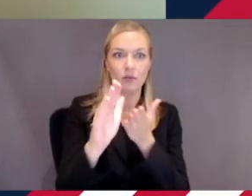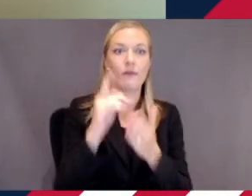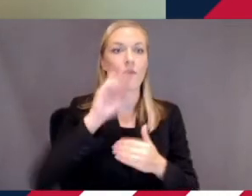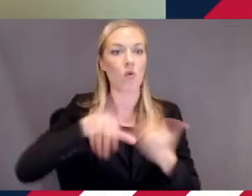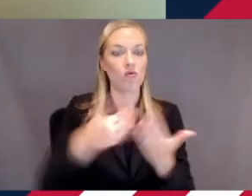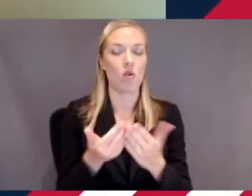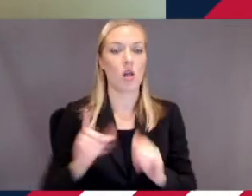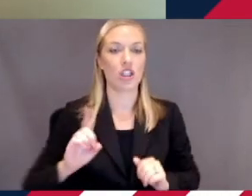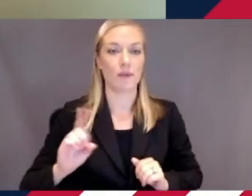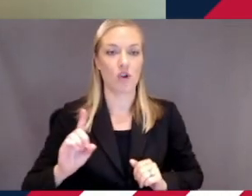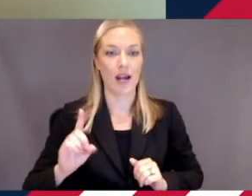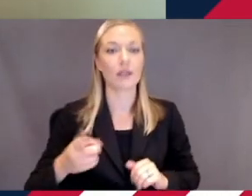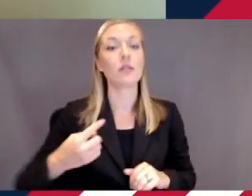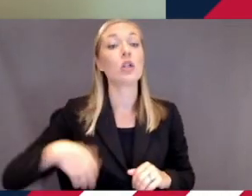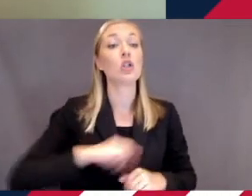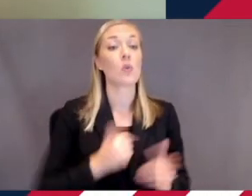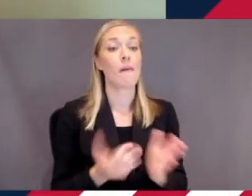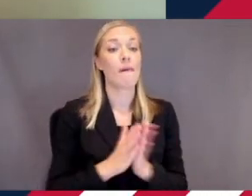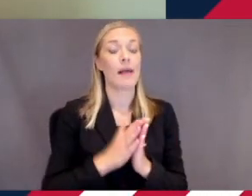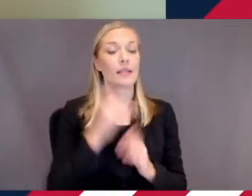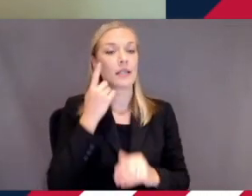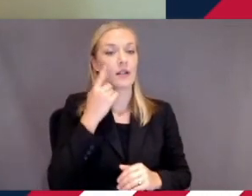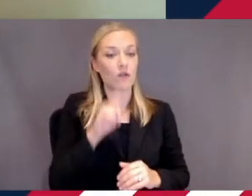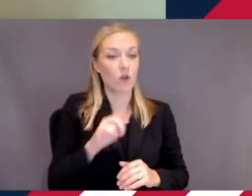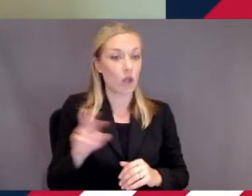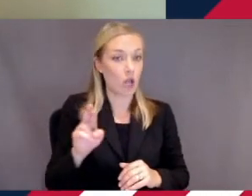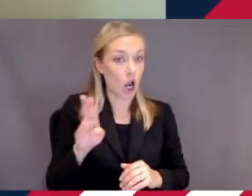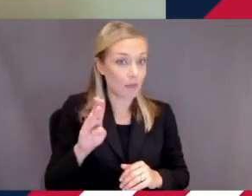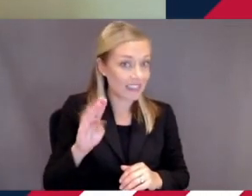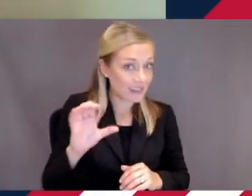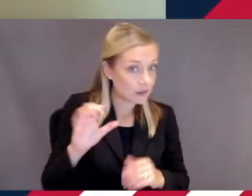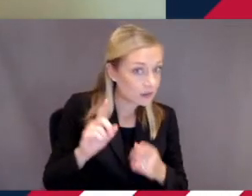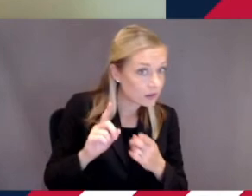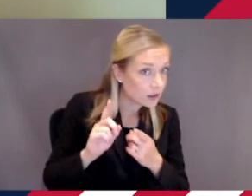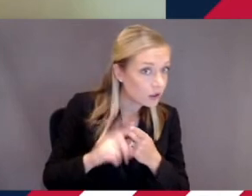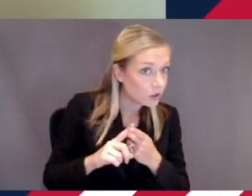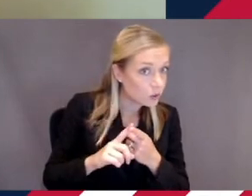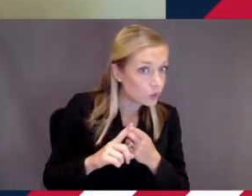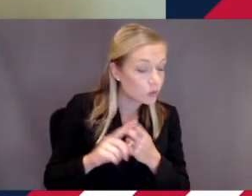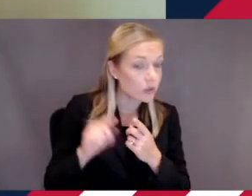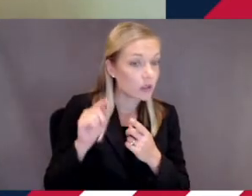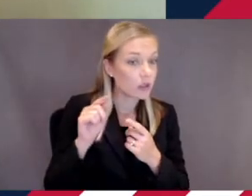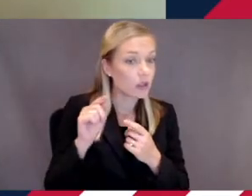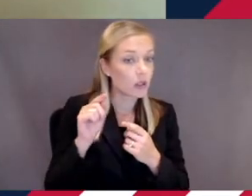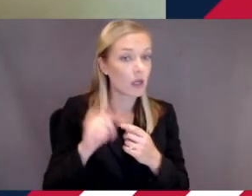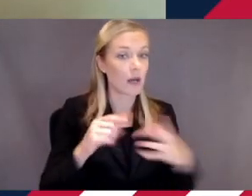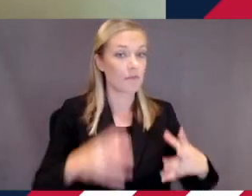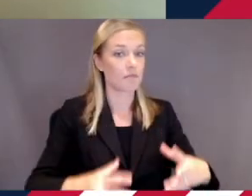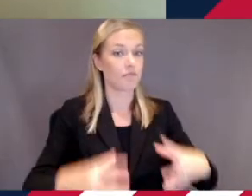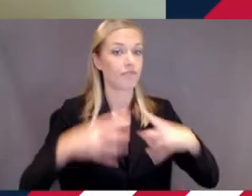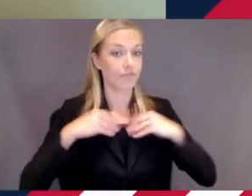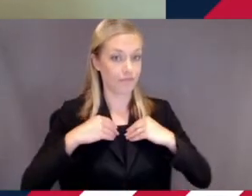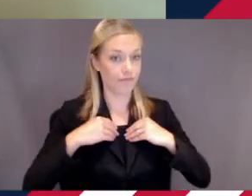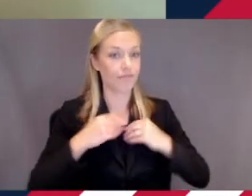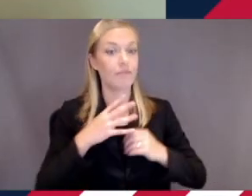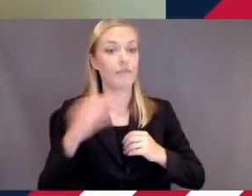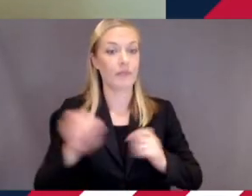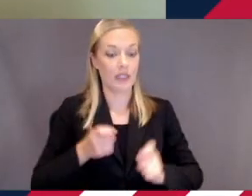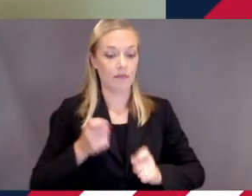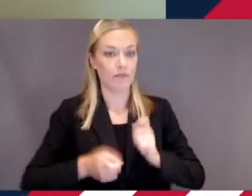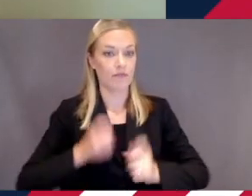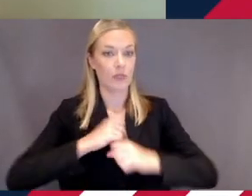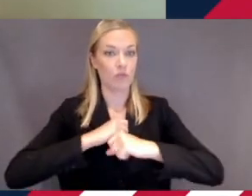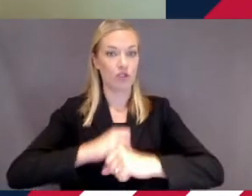protect and to continue the work started in 2017 by the Unity and Reform Commission and to make improvements to the 2024